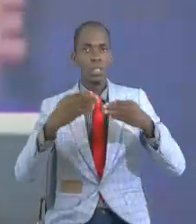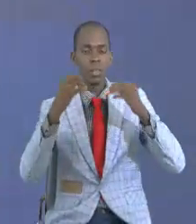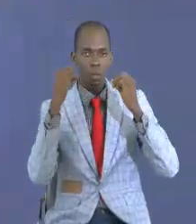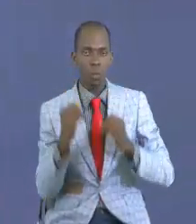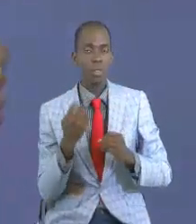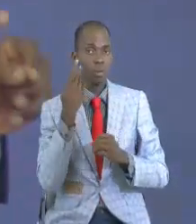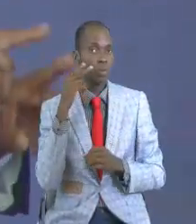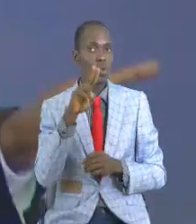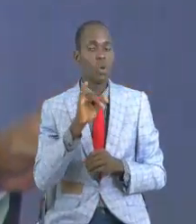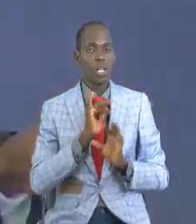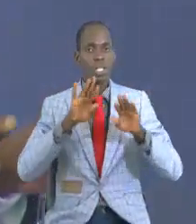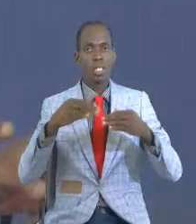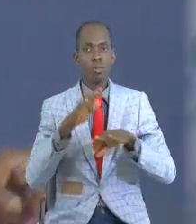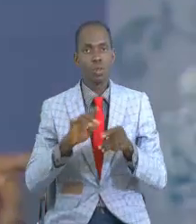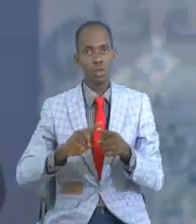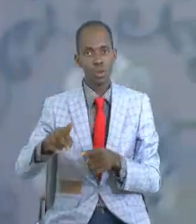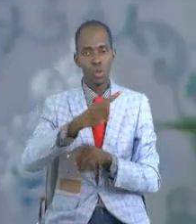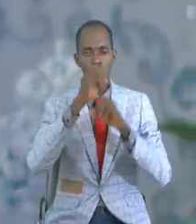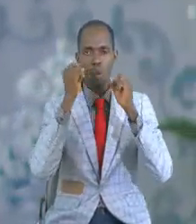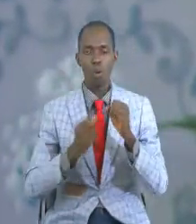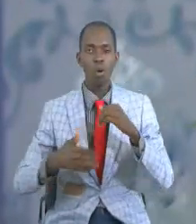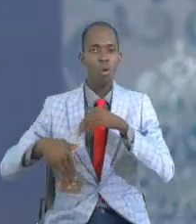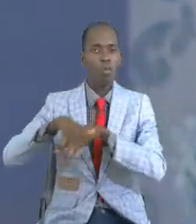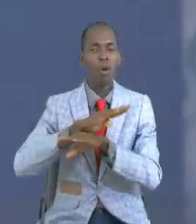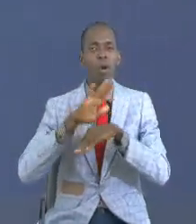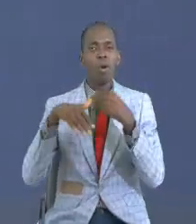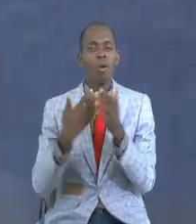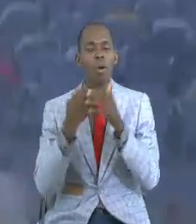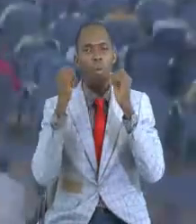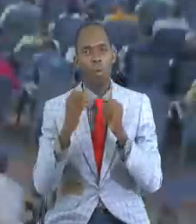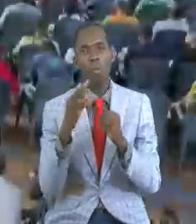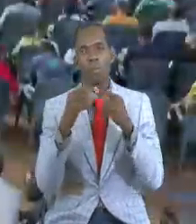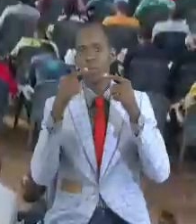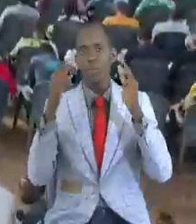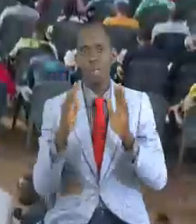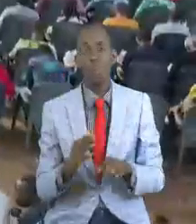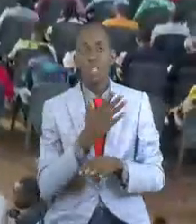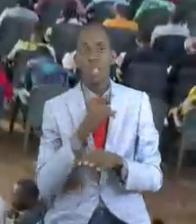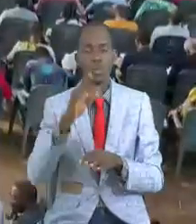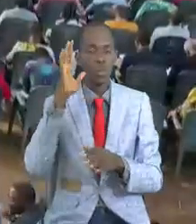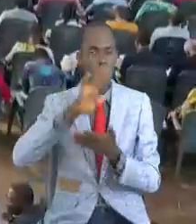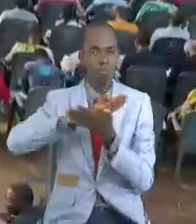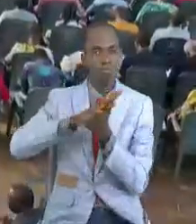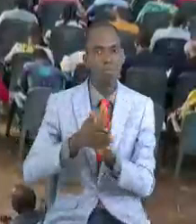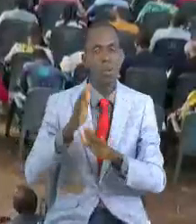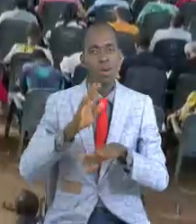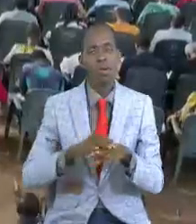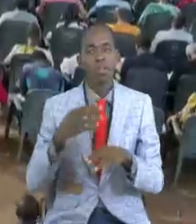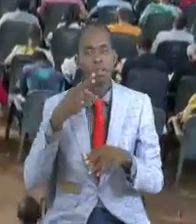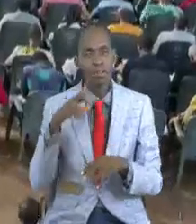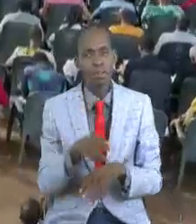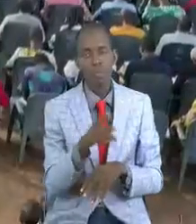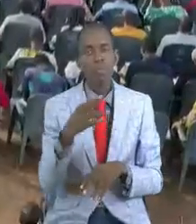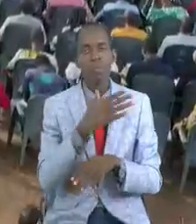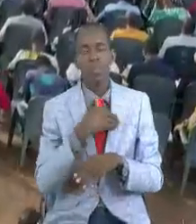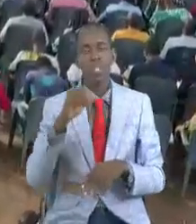unto your power over all the power of the enemy and your tread of serpents and scorpions and nothing shall by